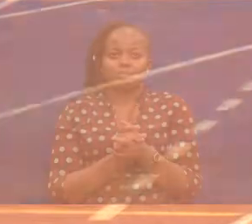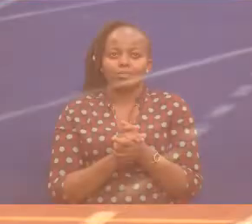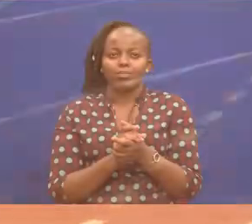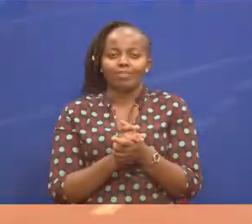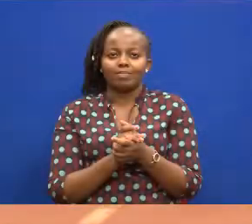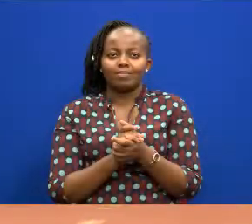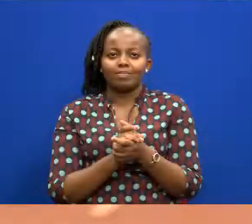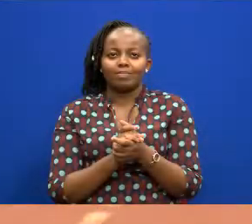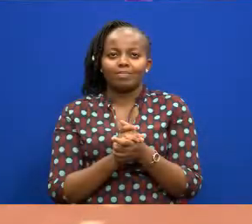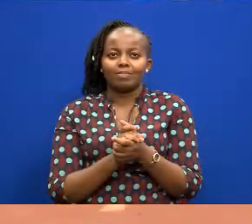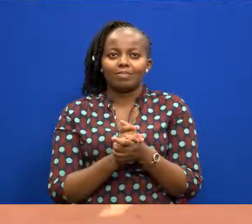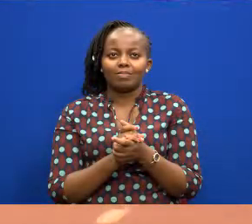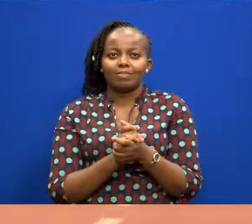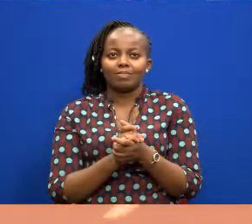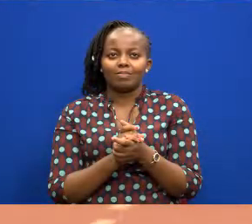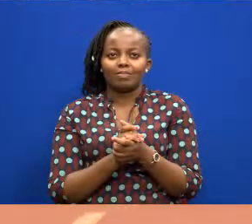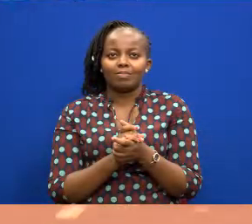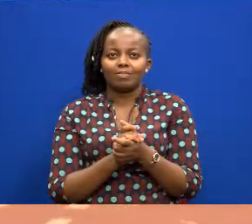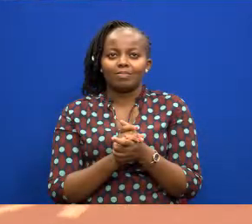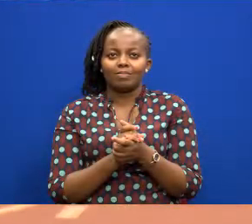What is the thing?